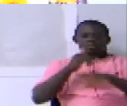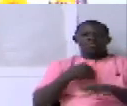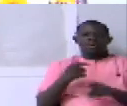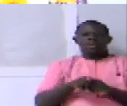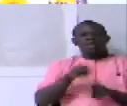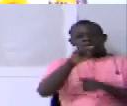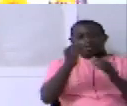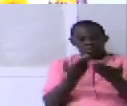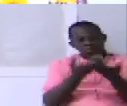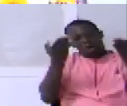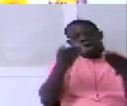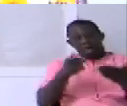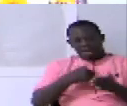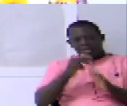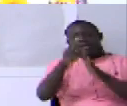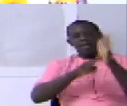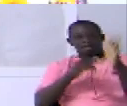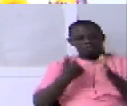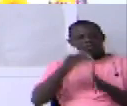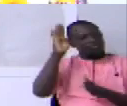is why I need their forgiveness.